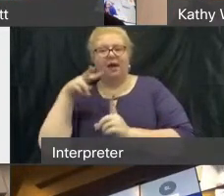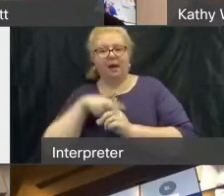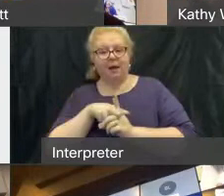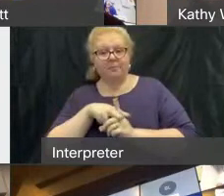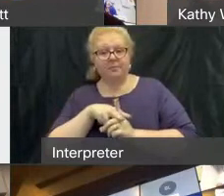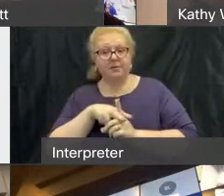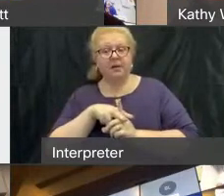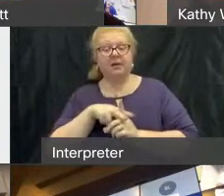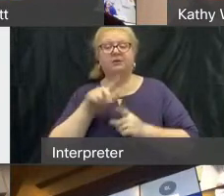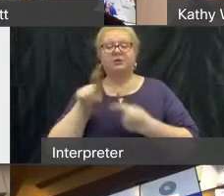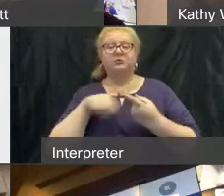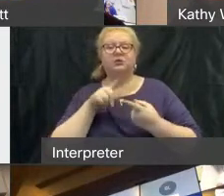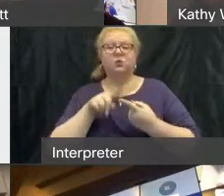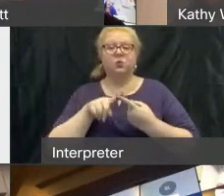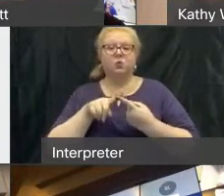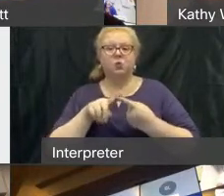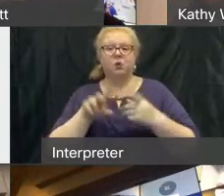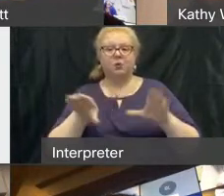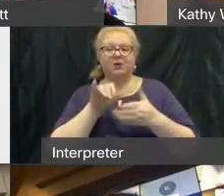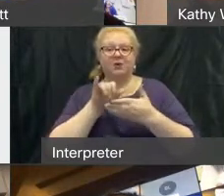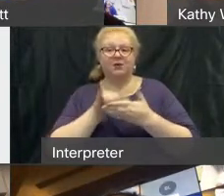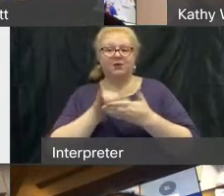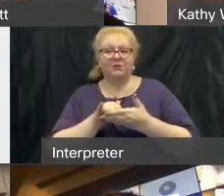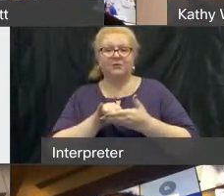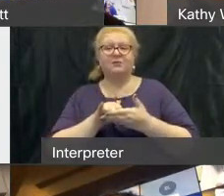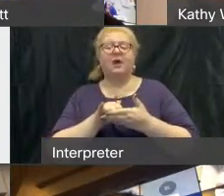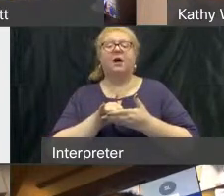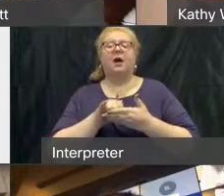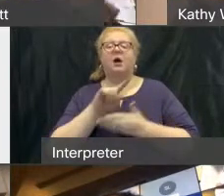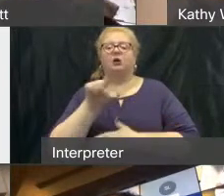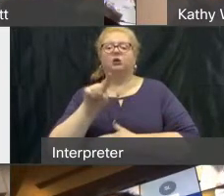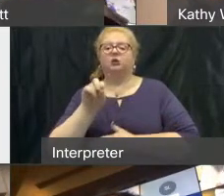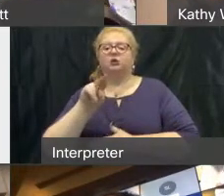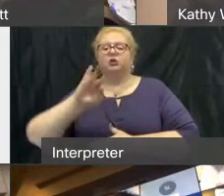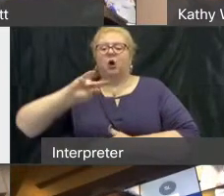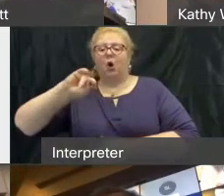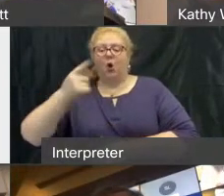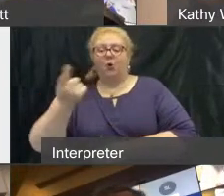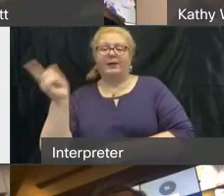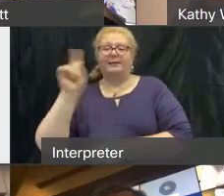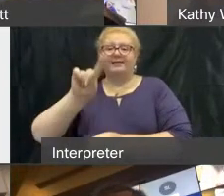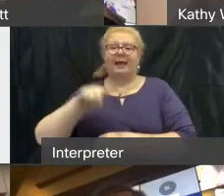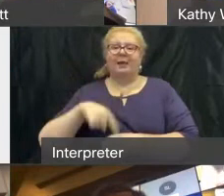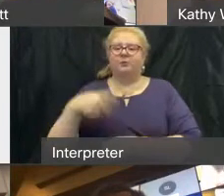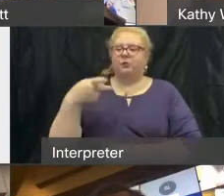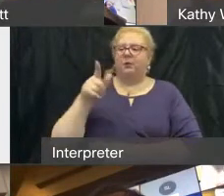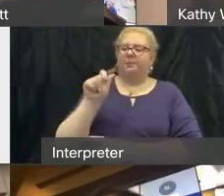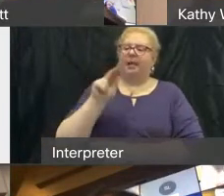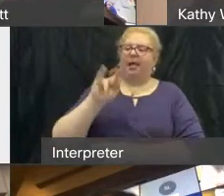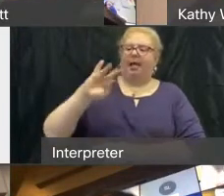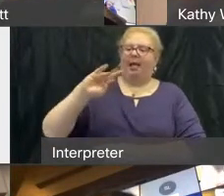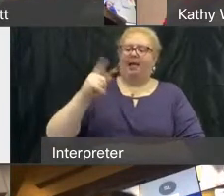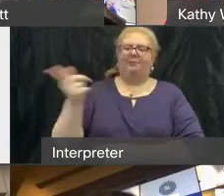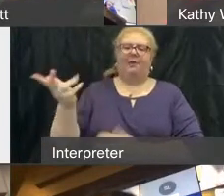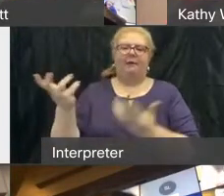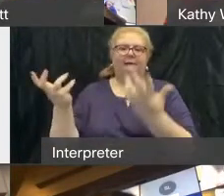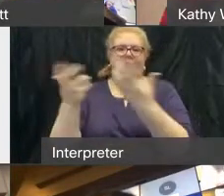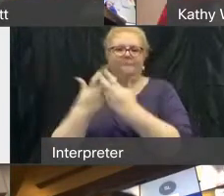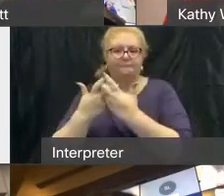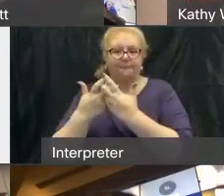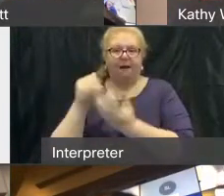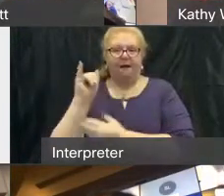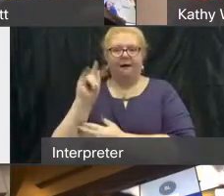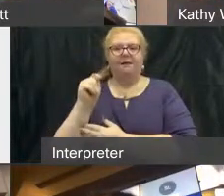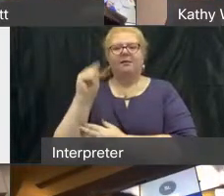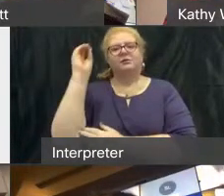do this otherwise, when they're in the zoning file from planning, they become binding. And the opinion concludes then